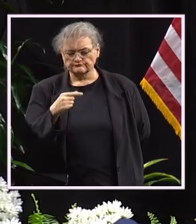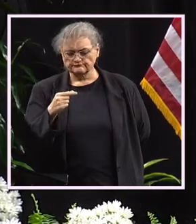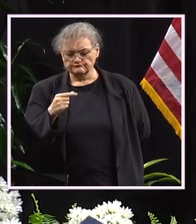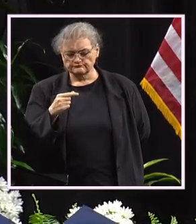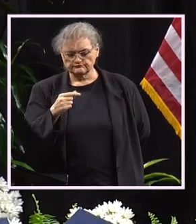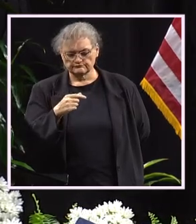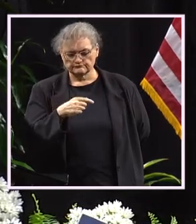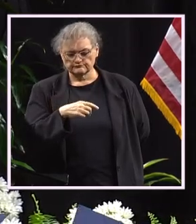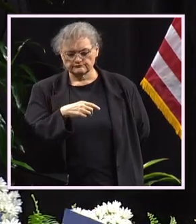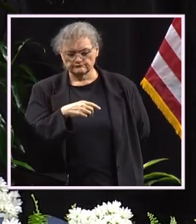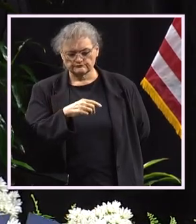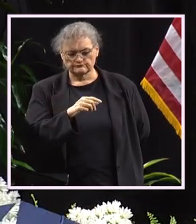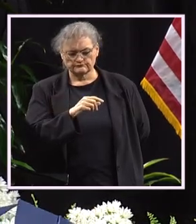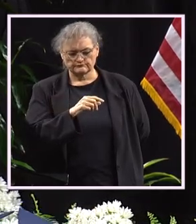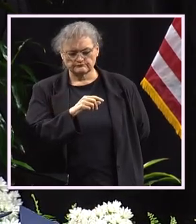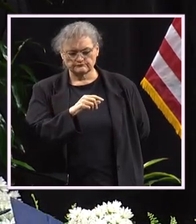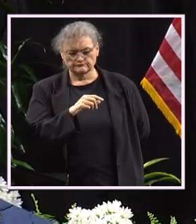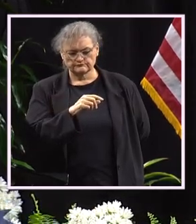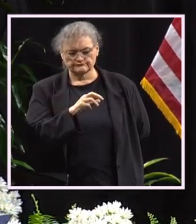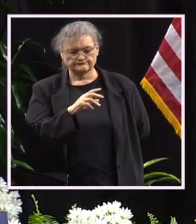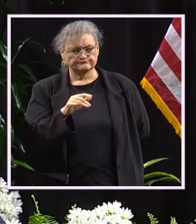Serena G. Solis.